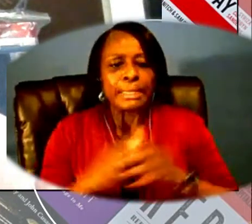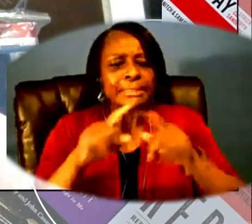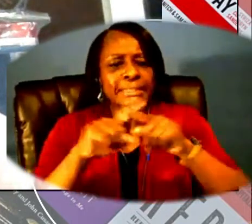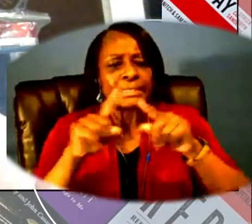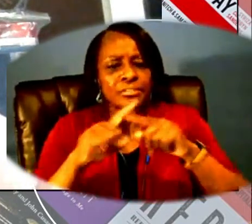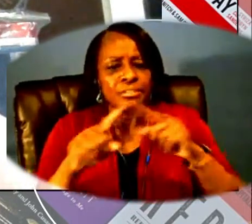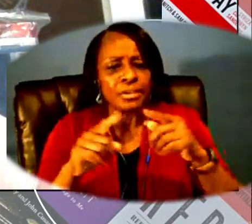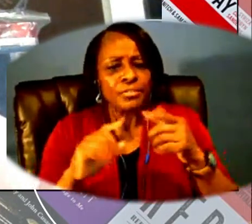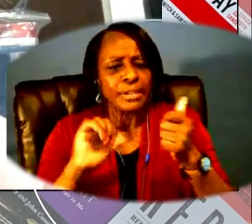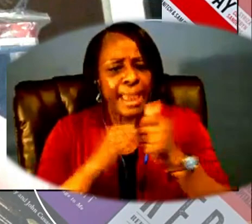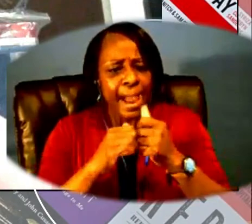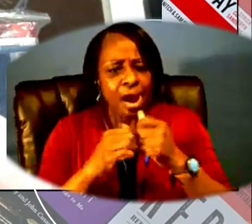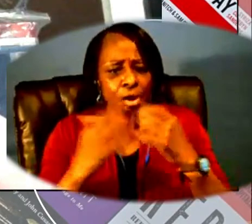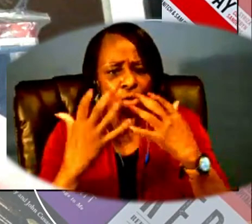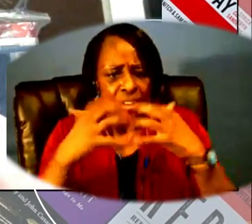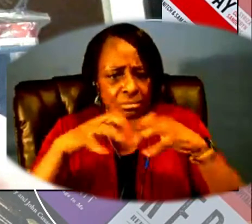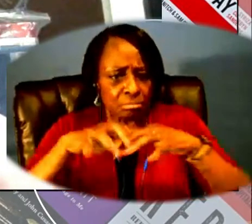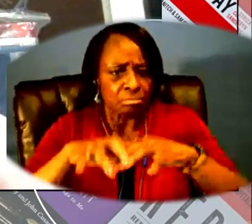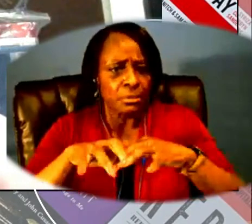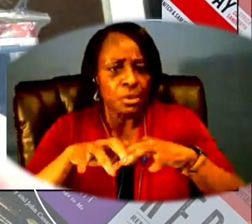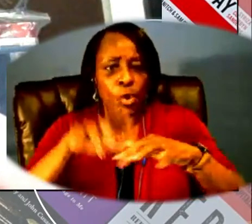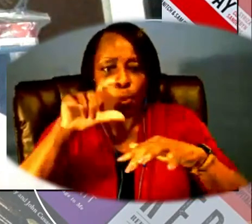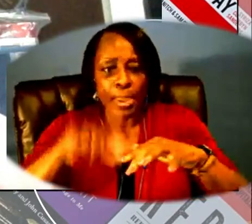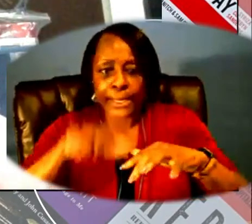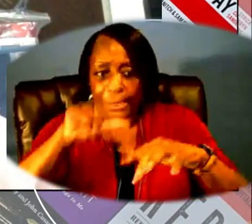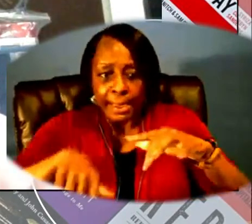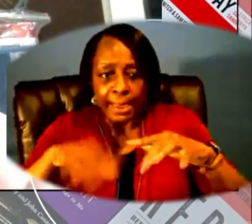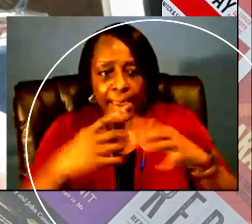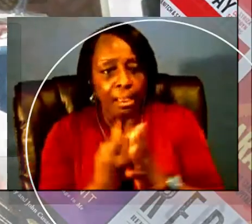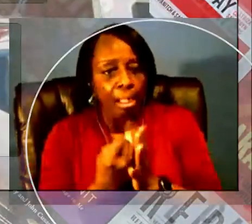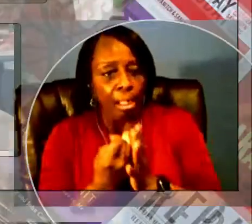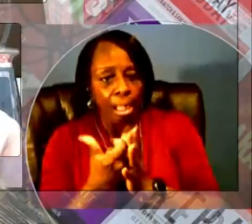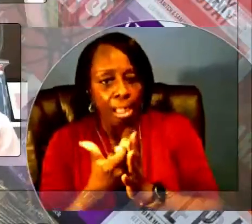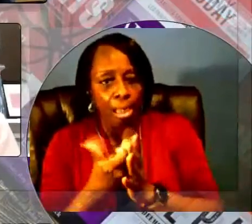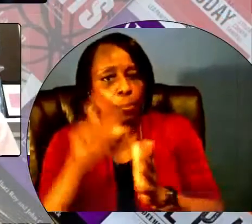which it's intertwined and has to be kept into this conversation.